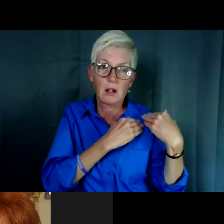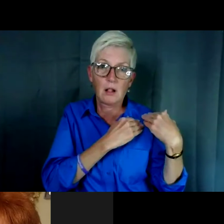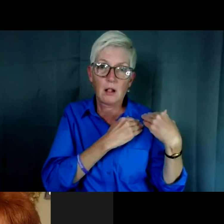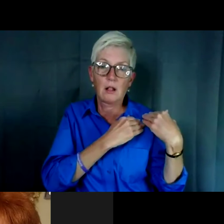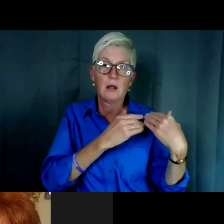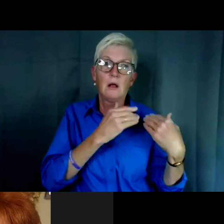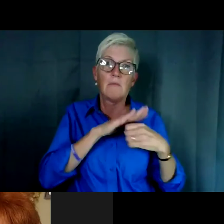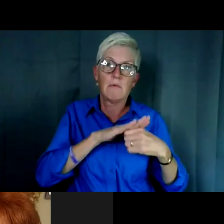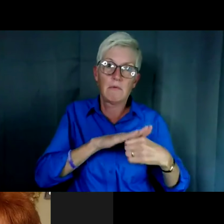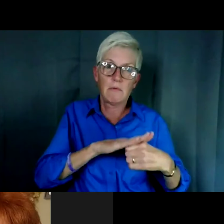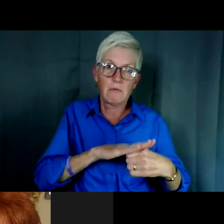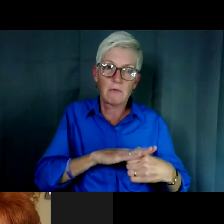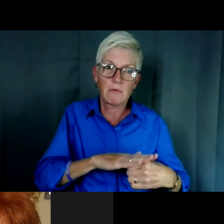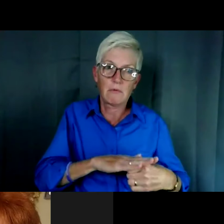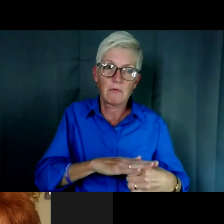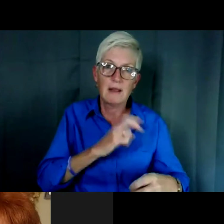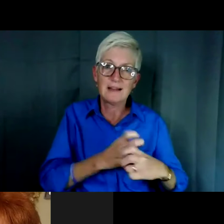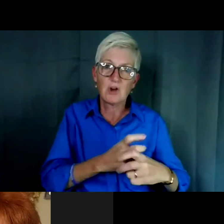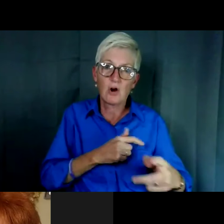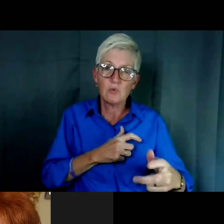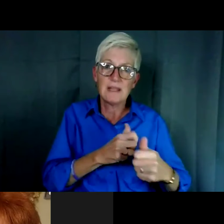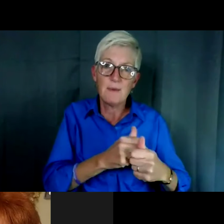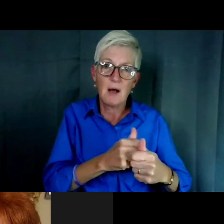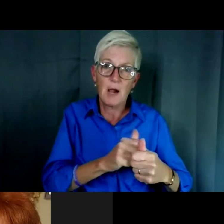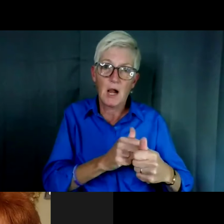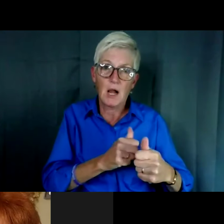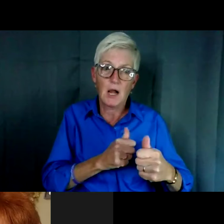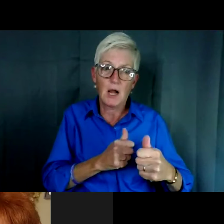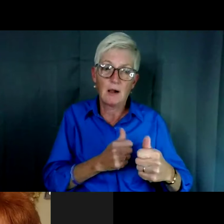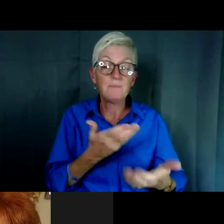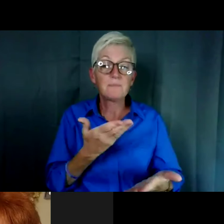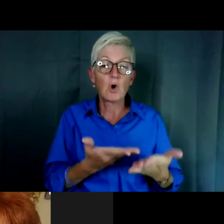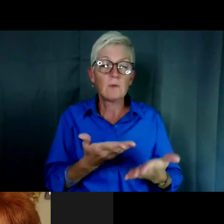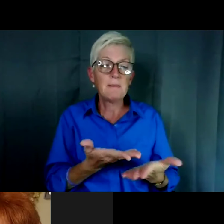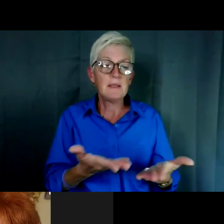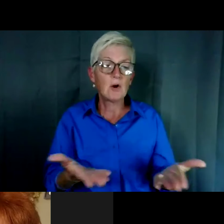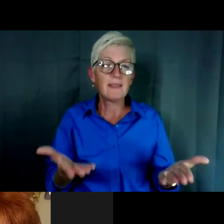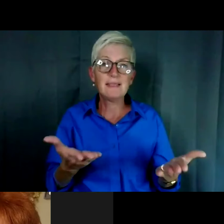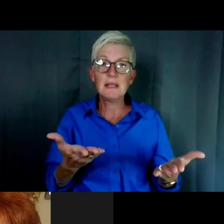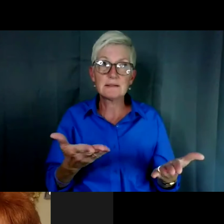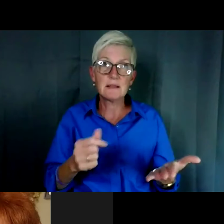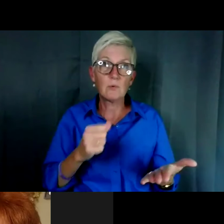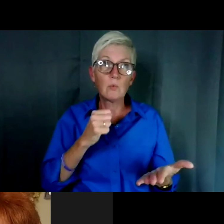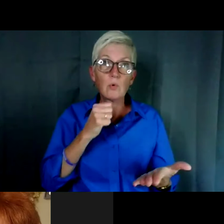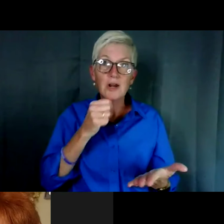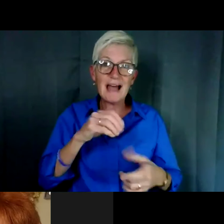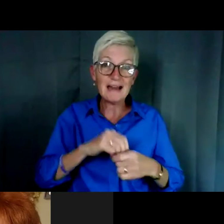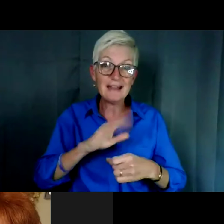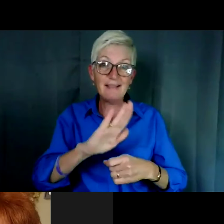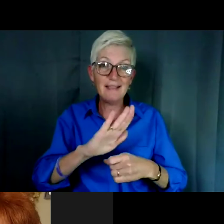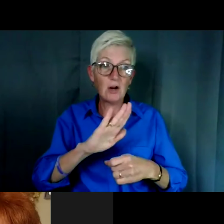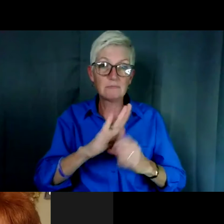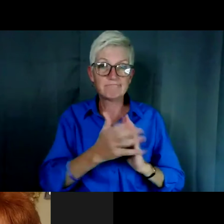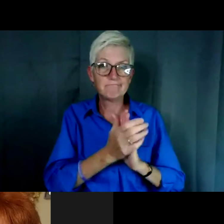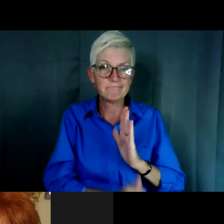And it gets harder and harder to keep up, or maybe it were things that were kind of outside of their wheelhouse in the first place. And because they